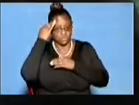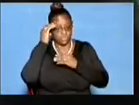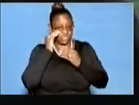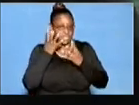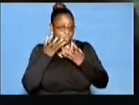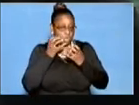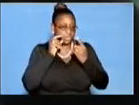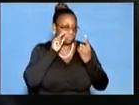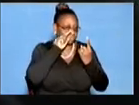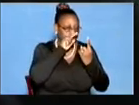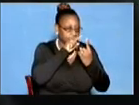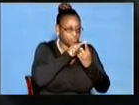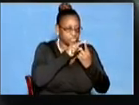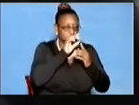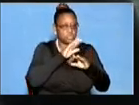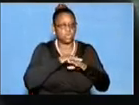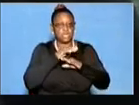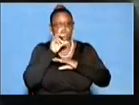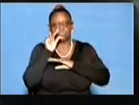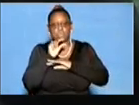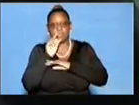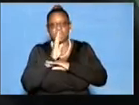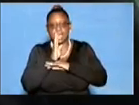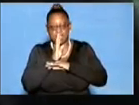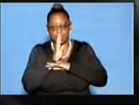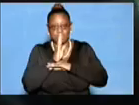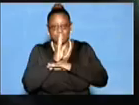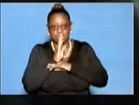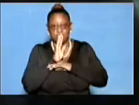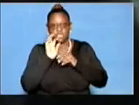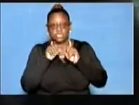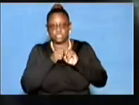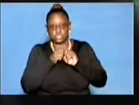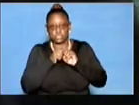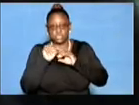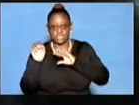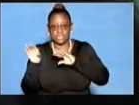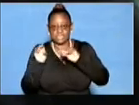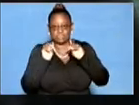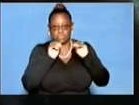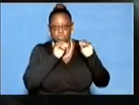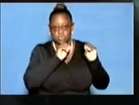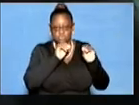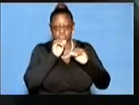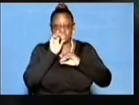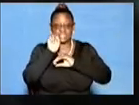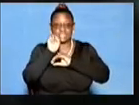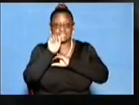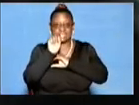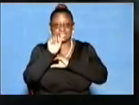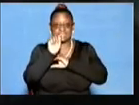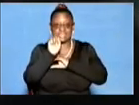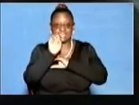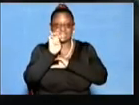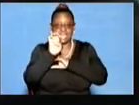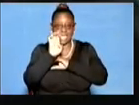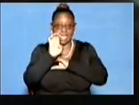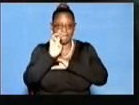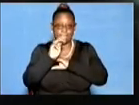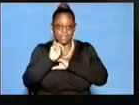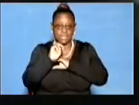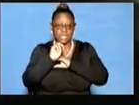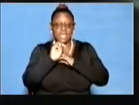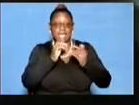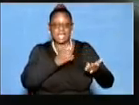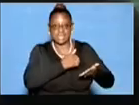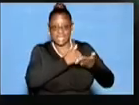hub of the Bahamas. So it makes sense that they would want to take the STEM or STEAM element of that and actually try to build that into the Grand